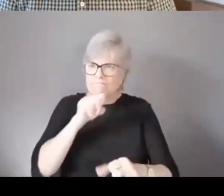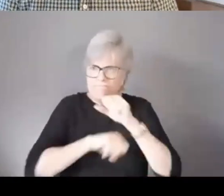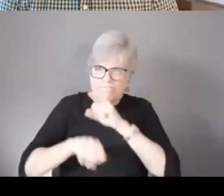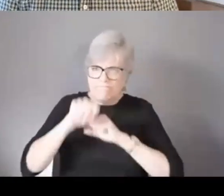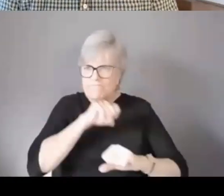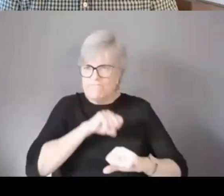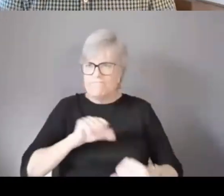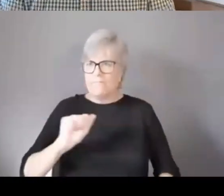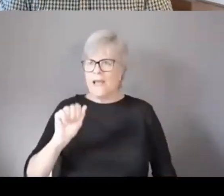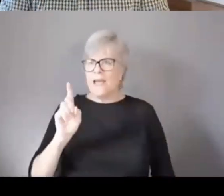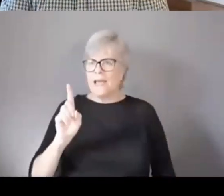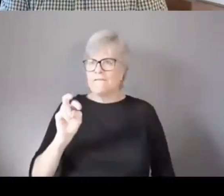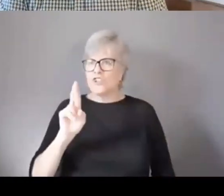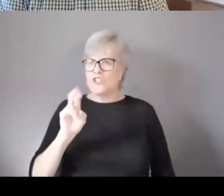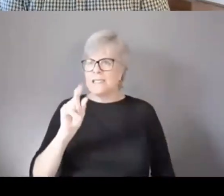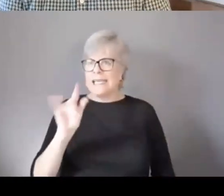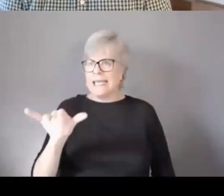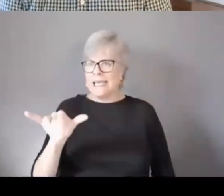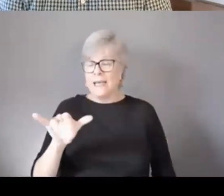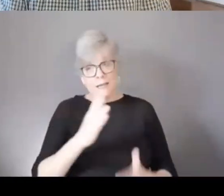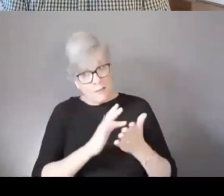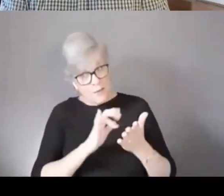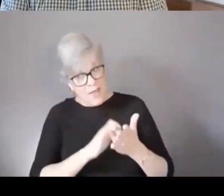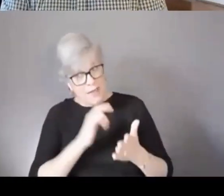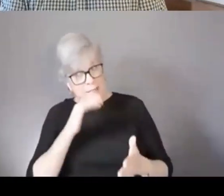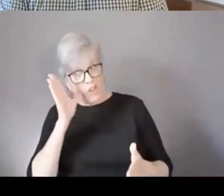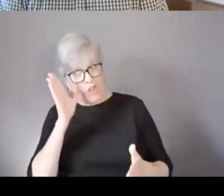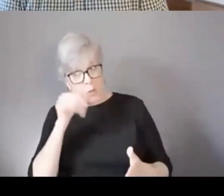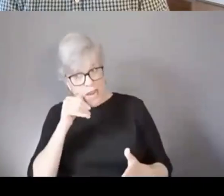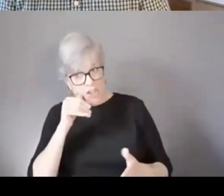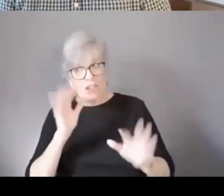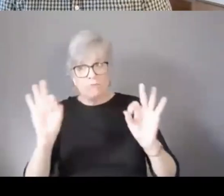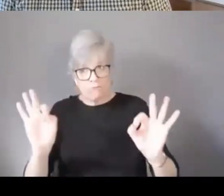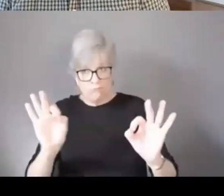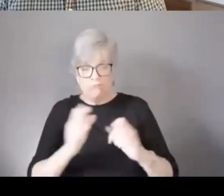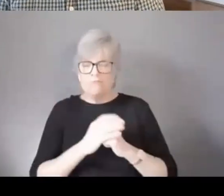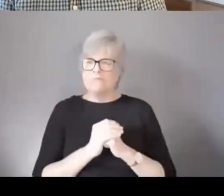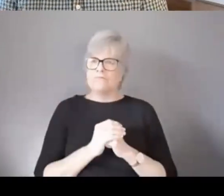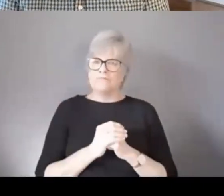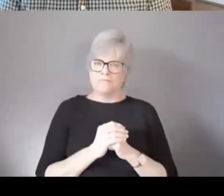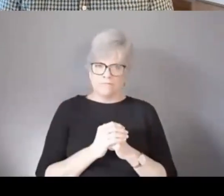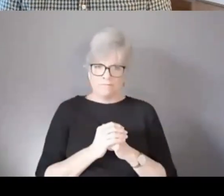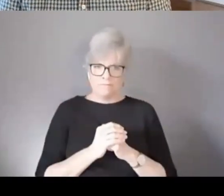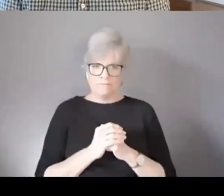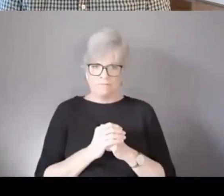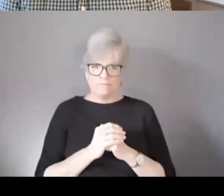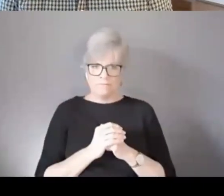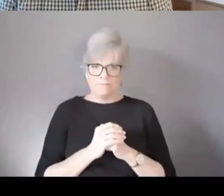Some of that's also determination, right? So things can feel really hard and we can really struggle and still be resilient.